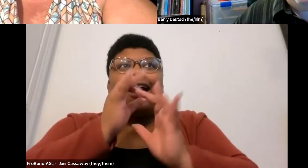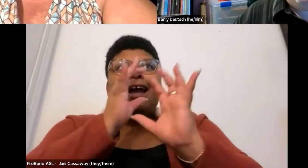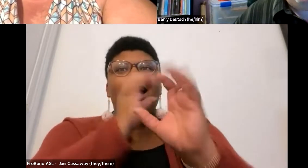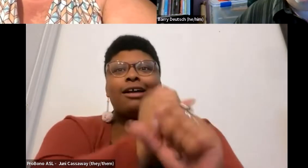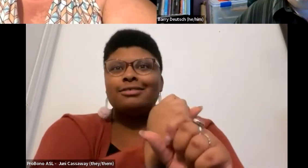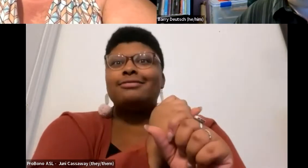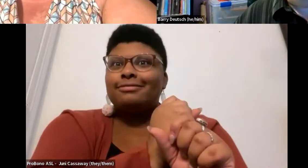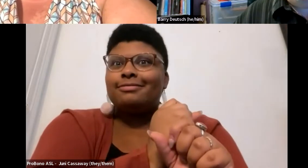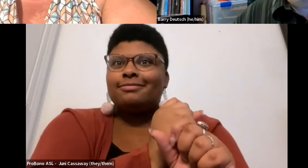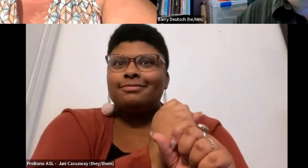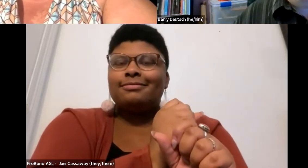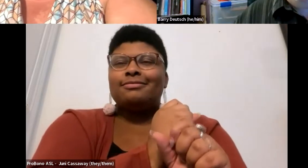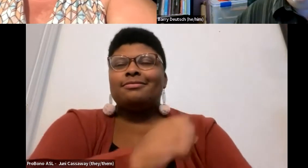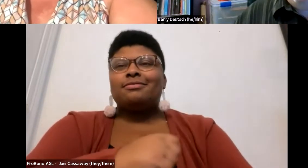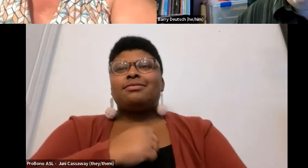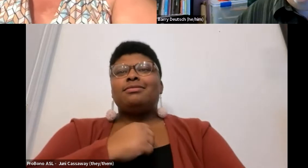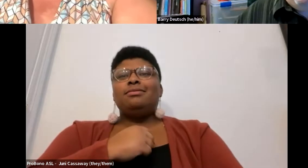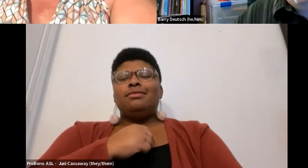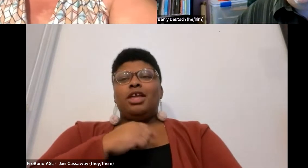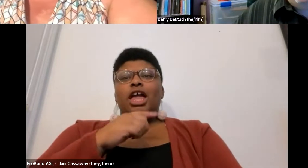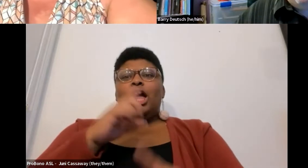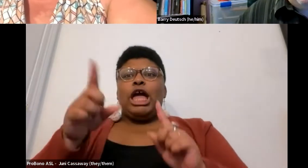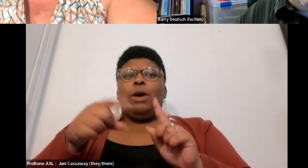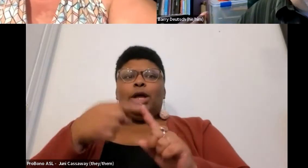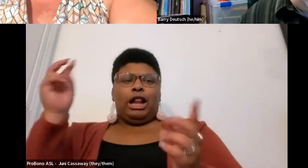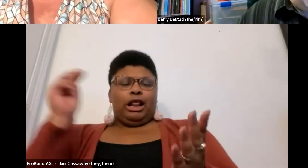to me. When you look at the original art,